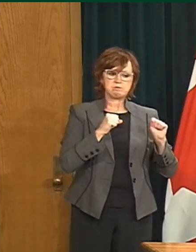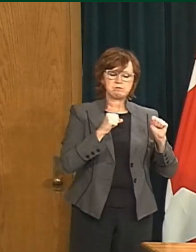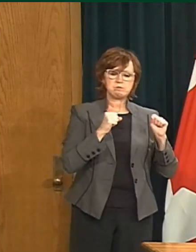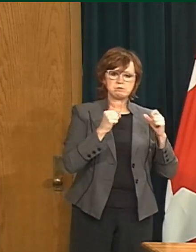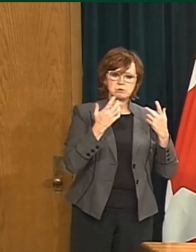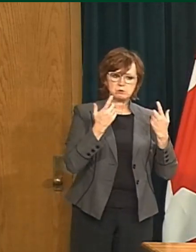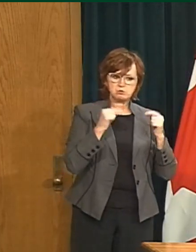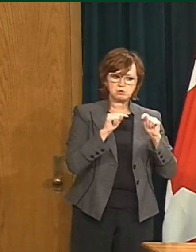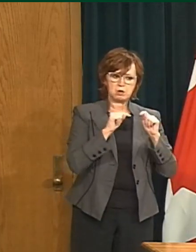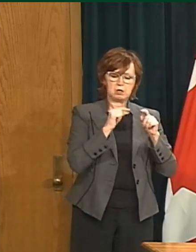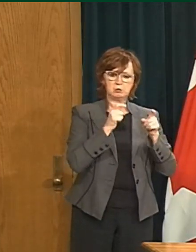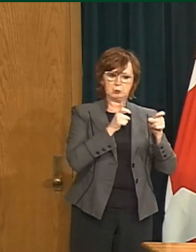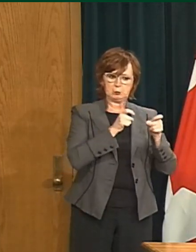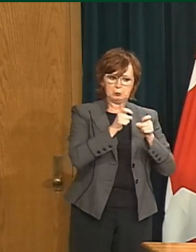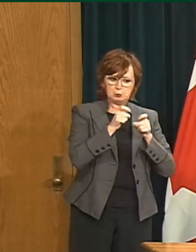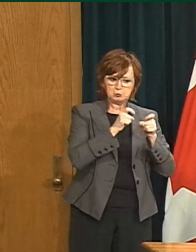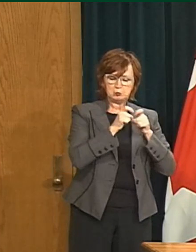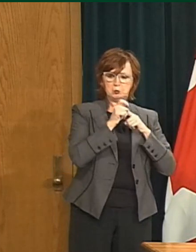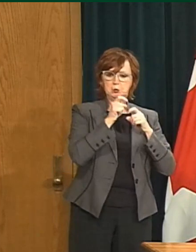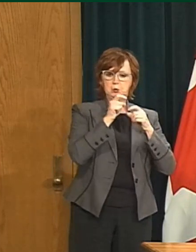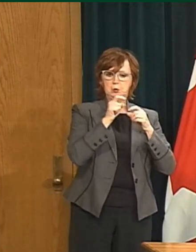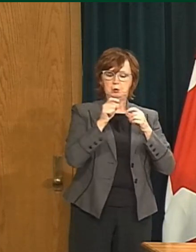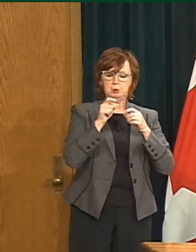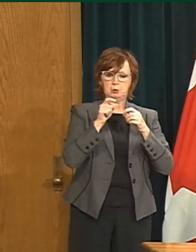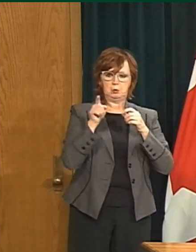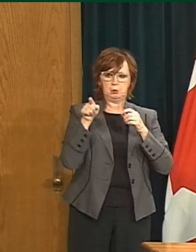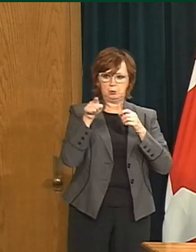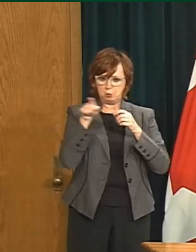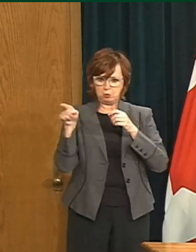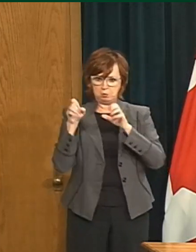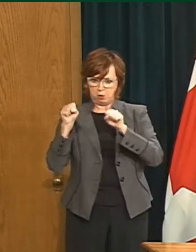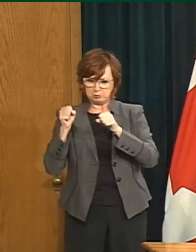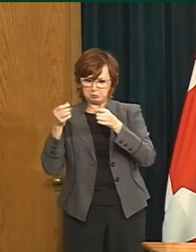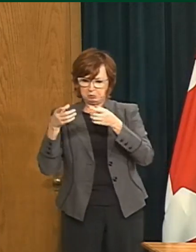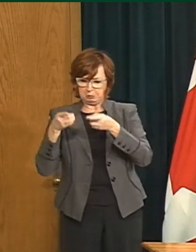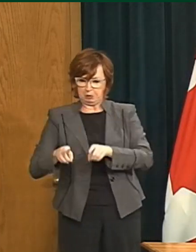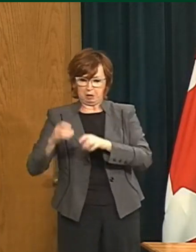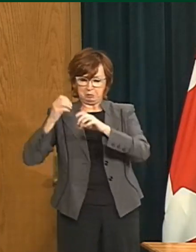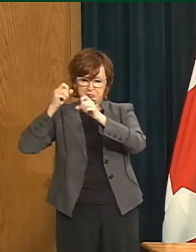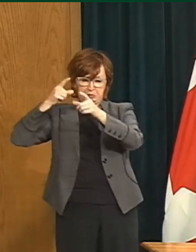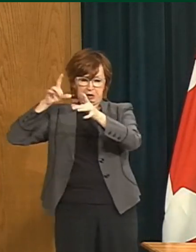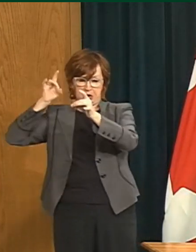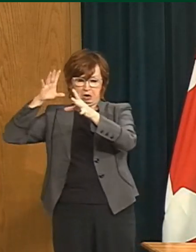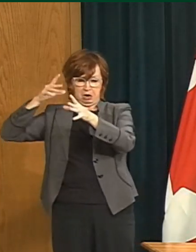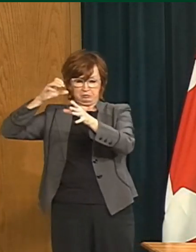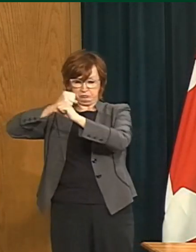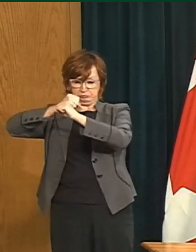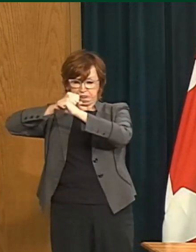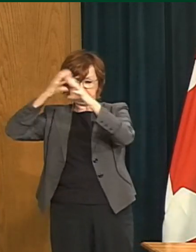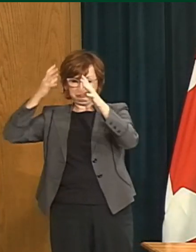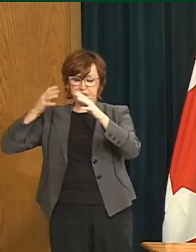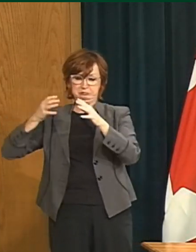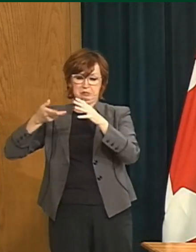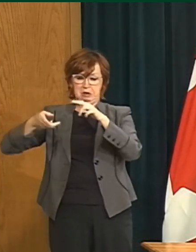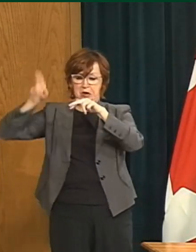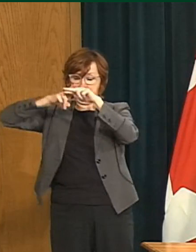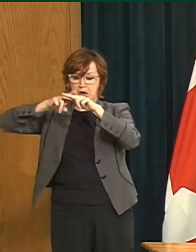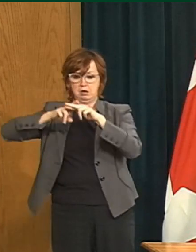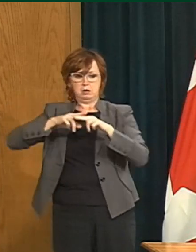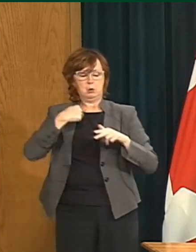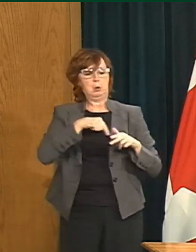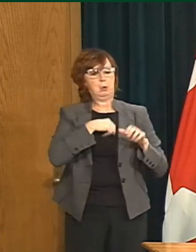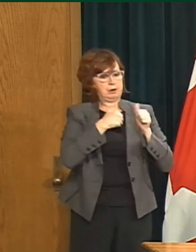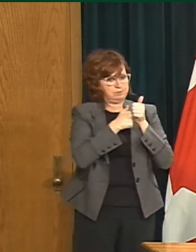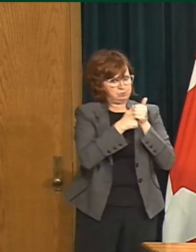Saskatchewan if we continue to take the right steps. One area where we have been doing well, but we